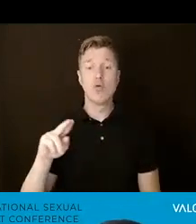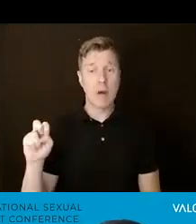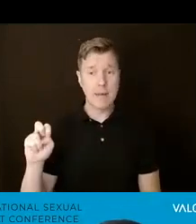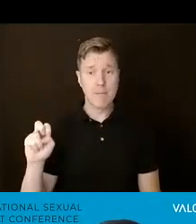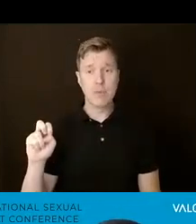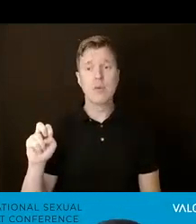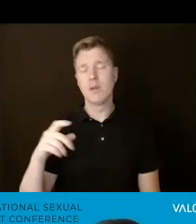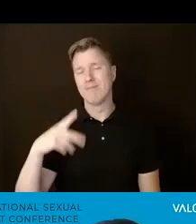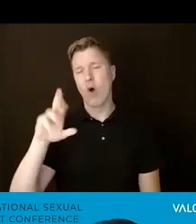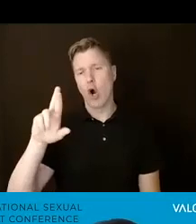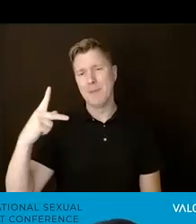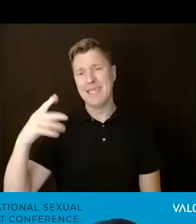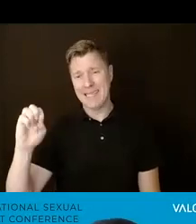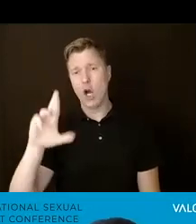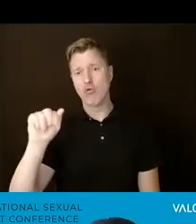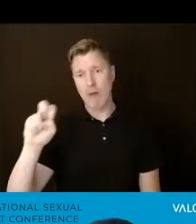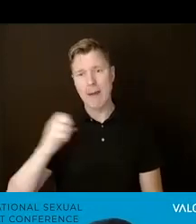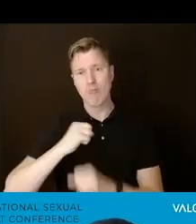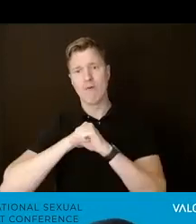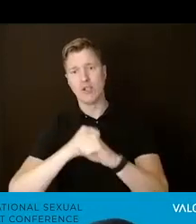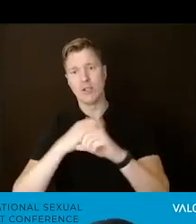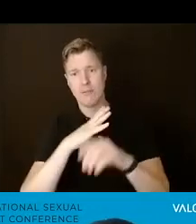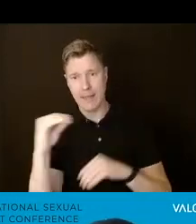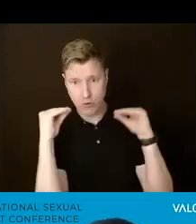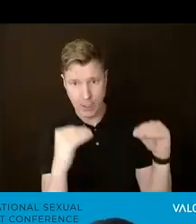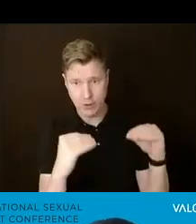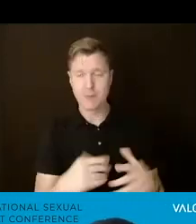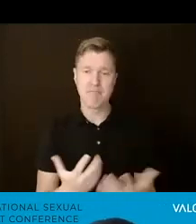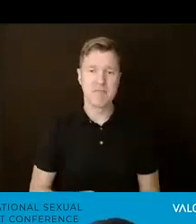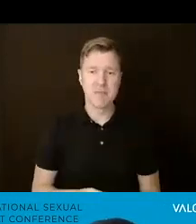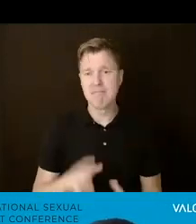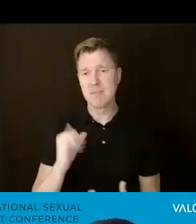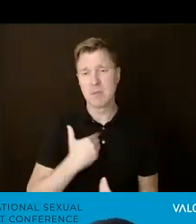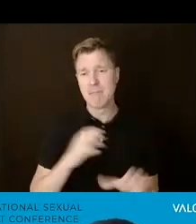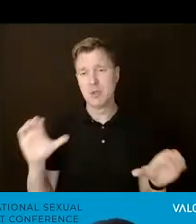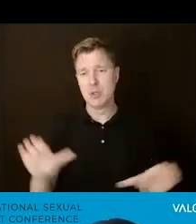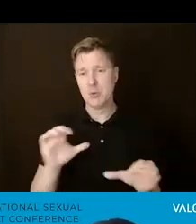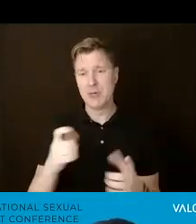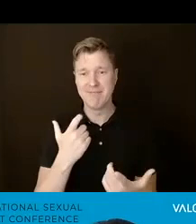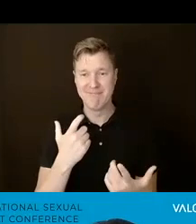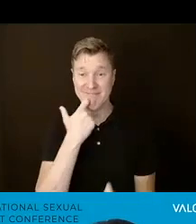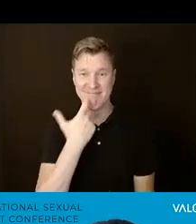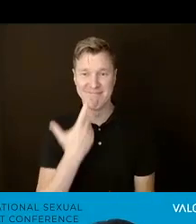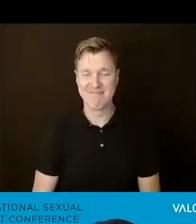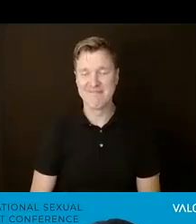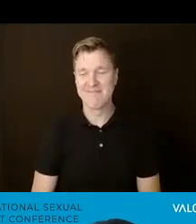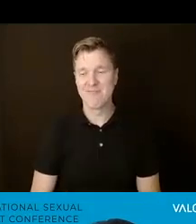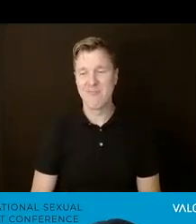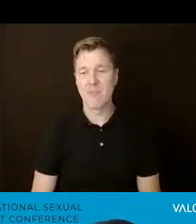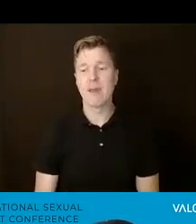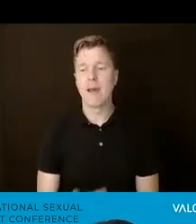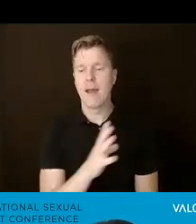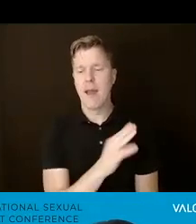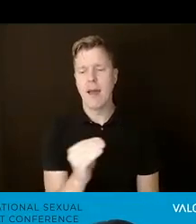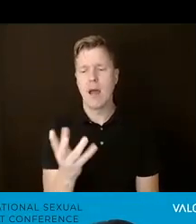education, the RPE grant. So, and a couple of other things, but yeah, that's kind of what I'm up to these days. And I wanted